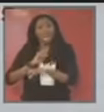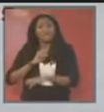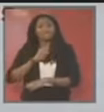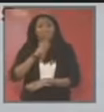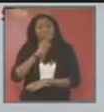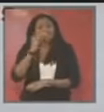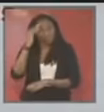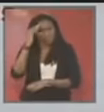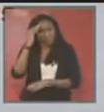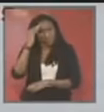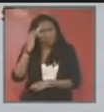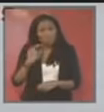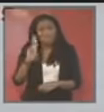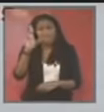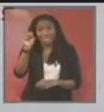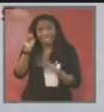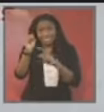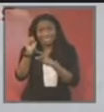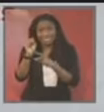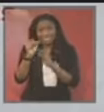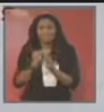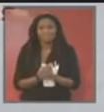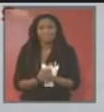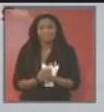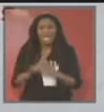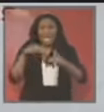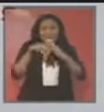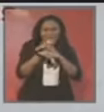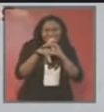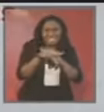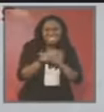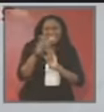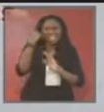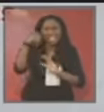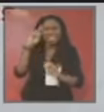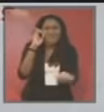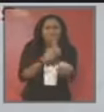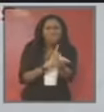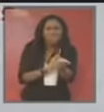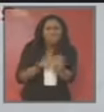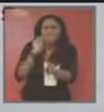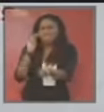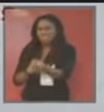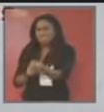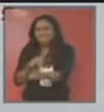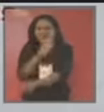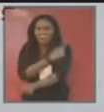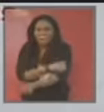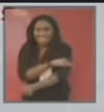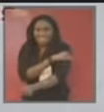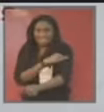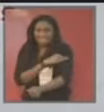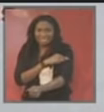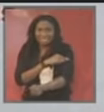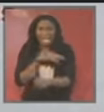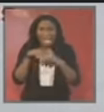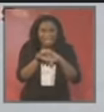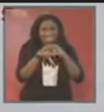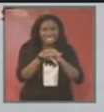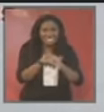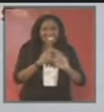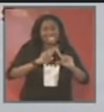the access to health care and the general health status differs between ethnic groups, with